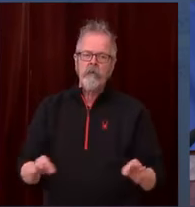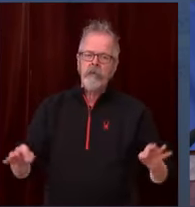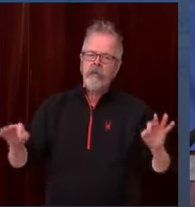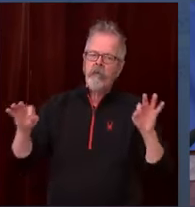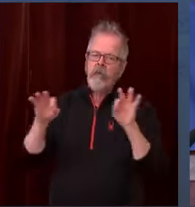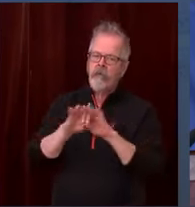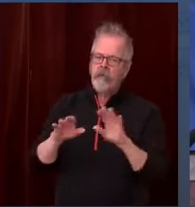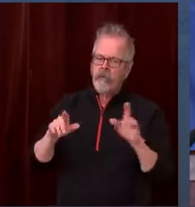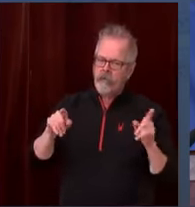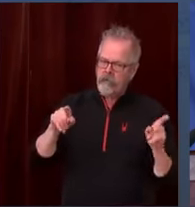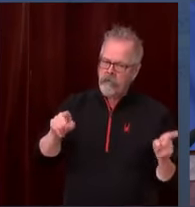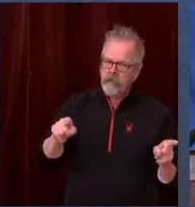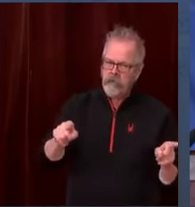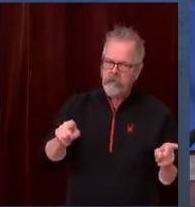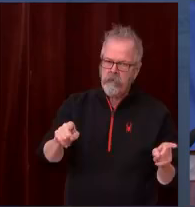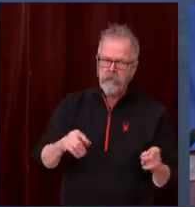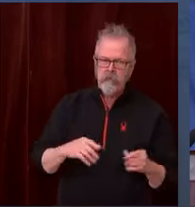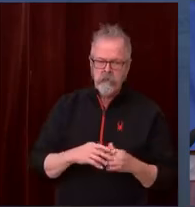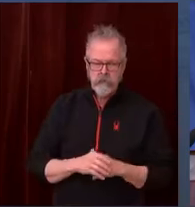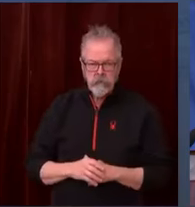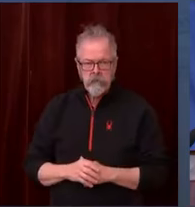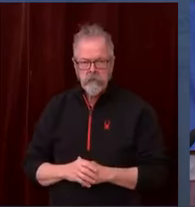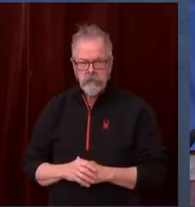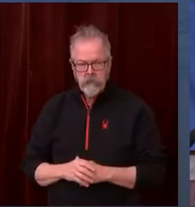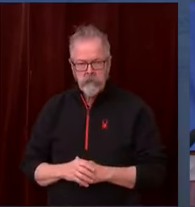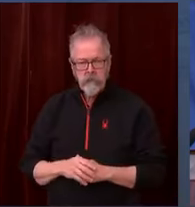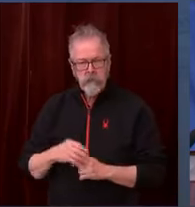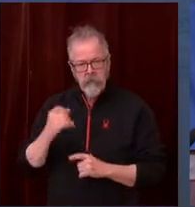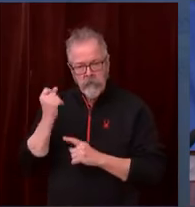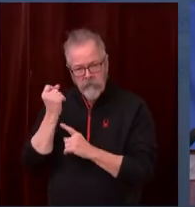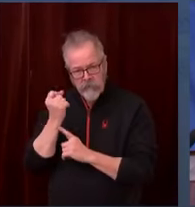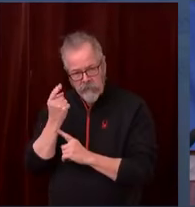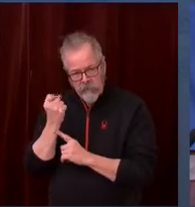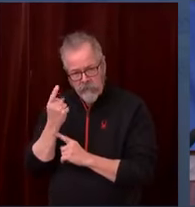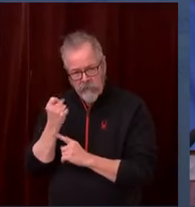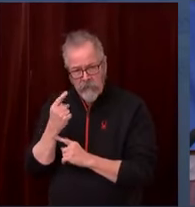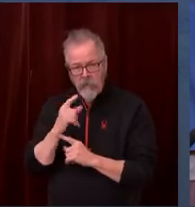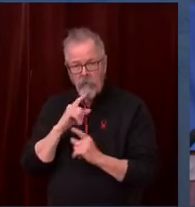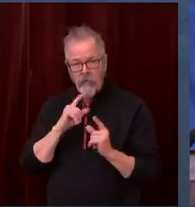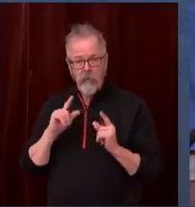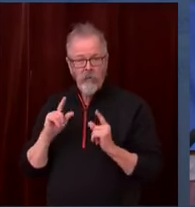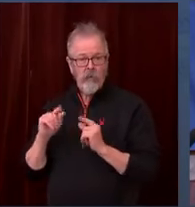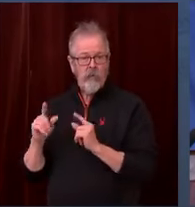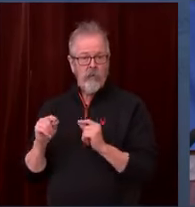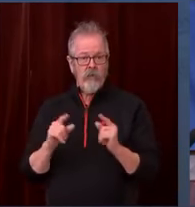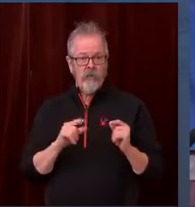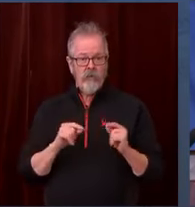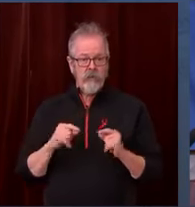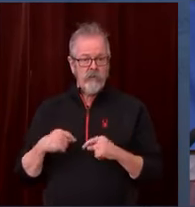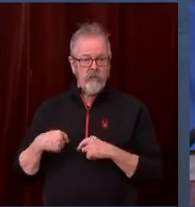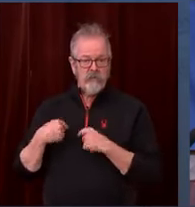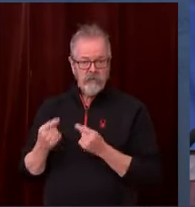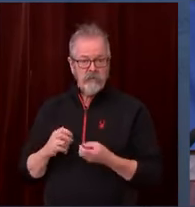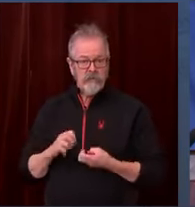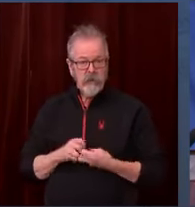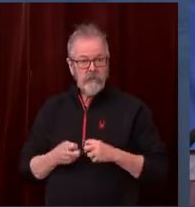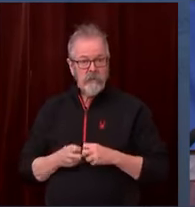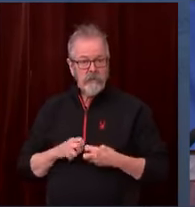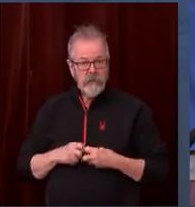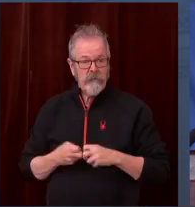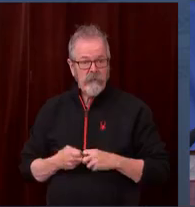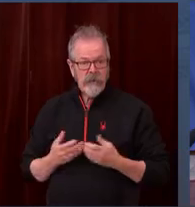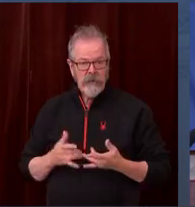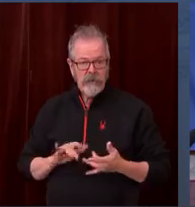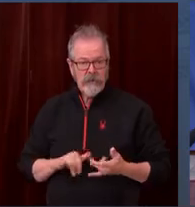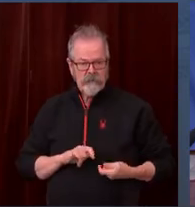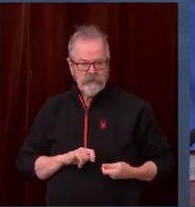communicate so that rumors, and there have been rampant rumors that have turned out not to be accurate, and so that people's minds can be put at rest.